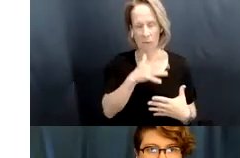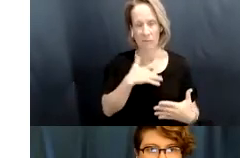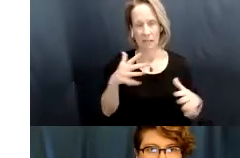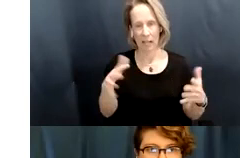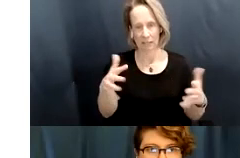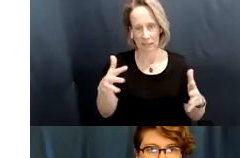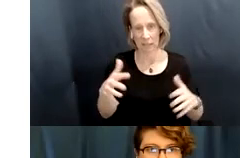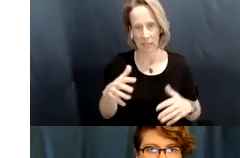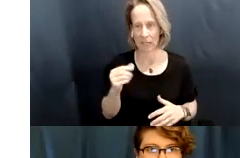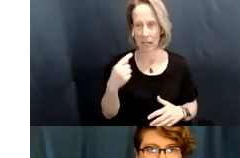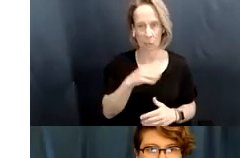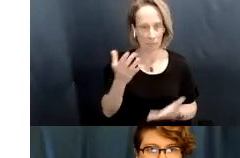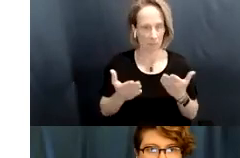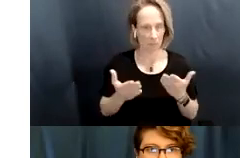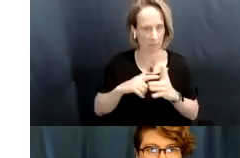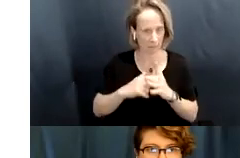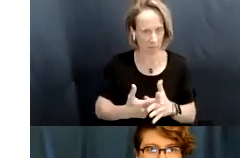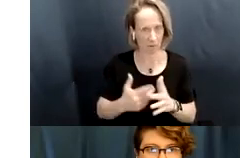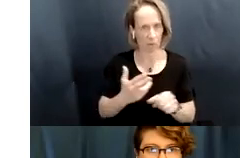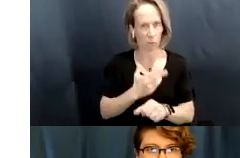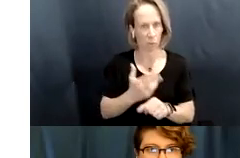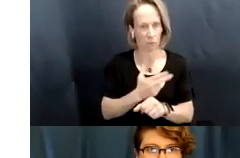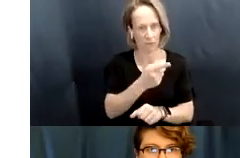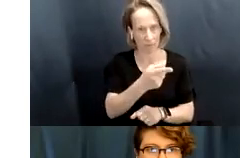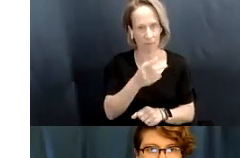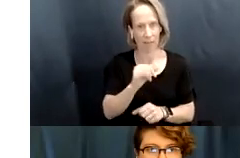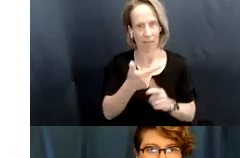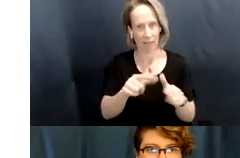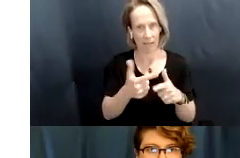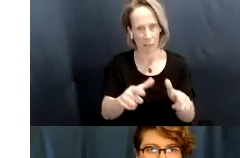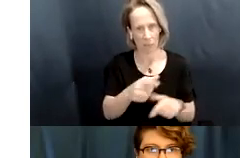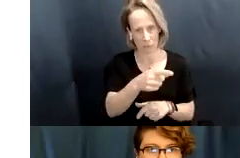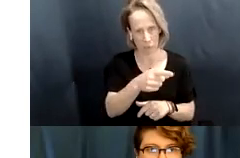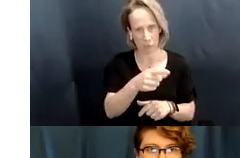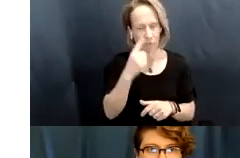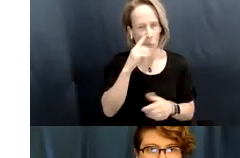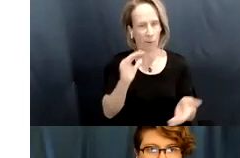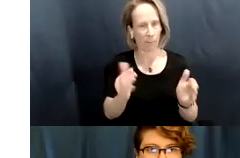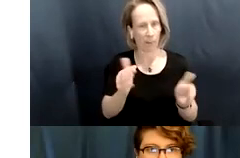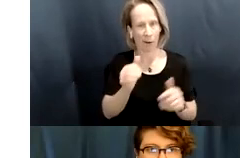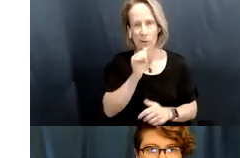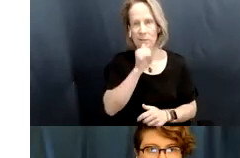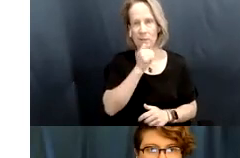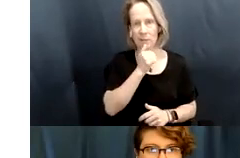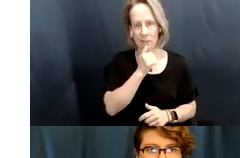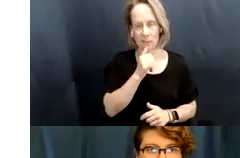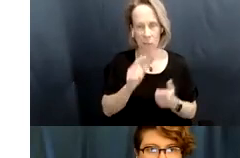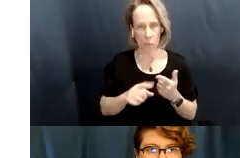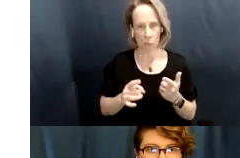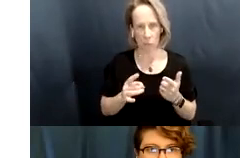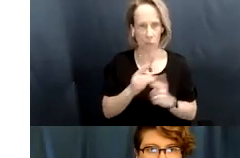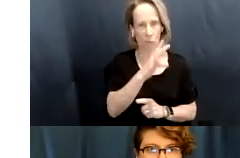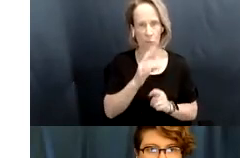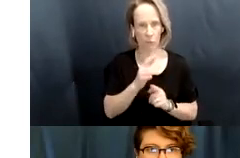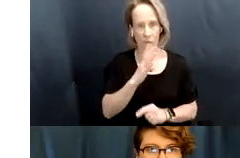start using this comparative suffering language to invalidate those feelings and those experiences that we are going to